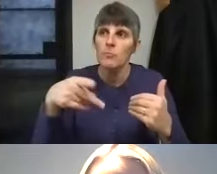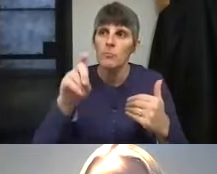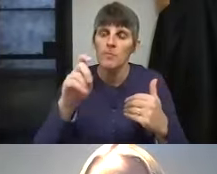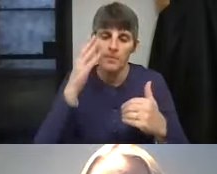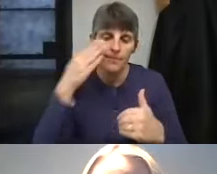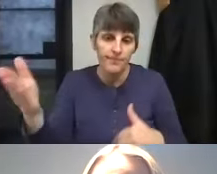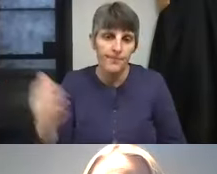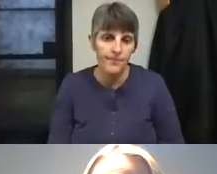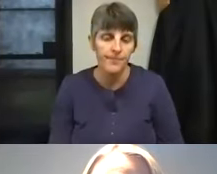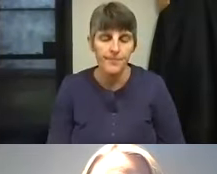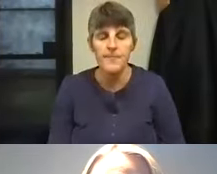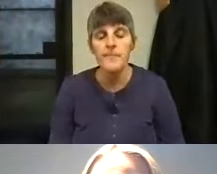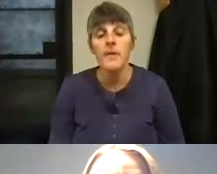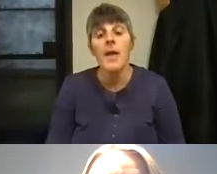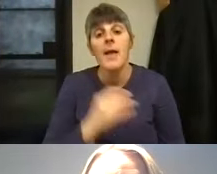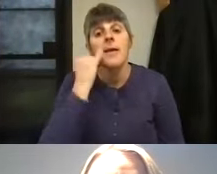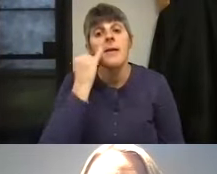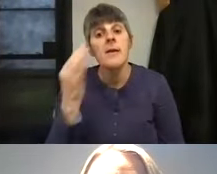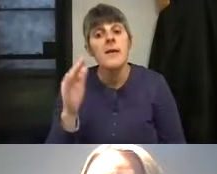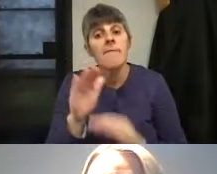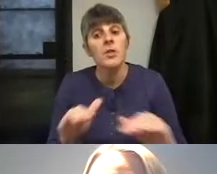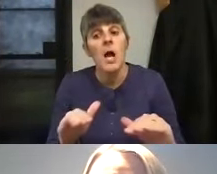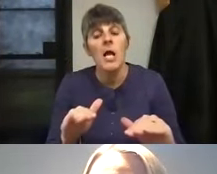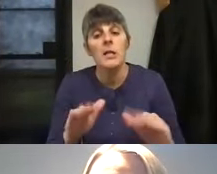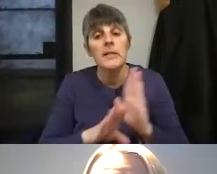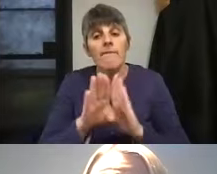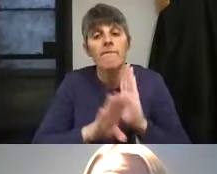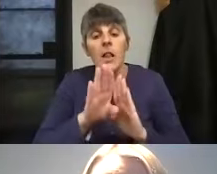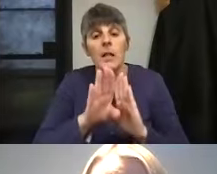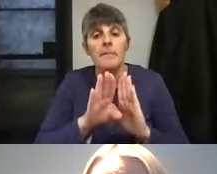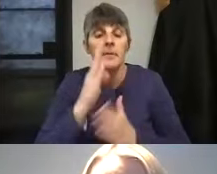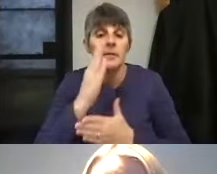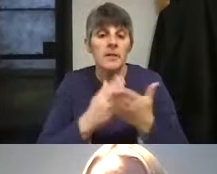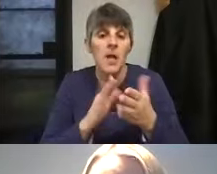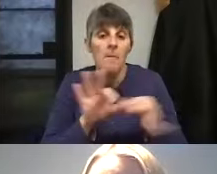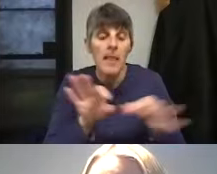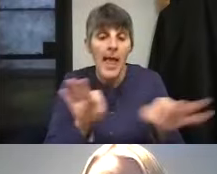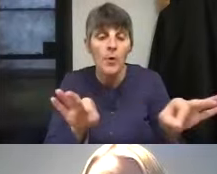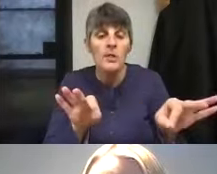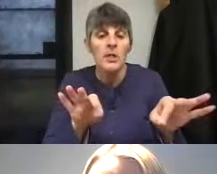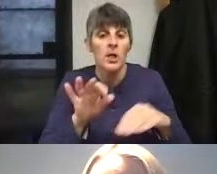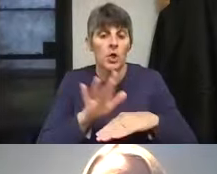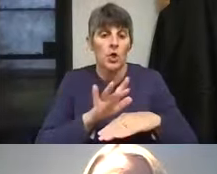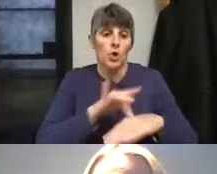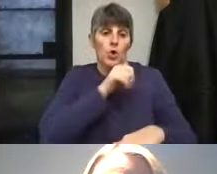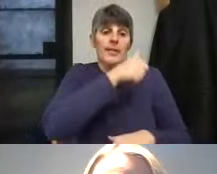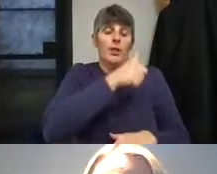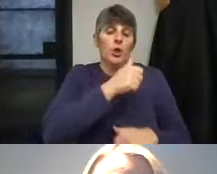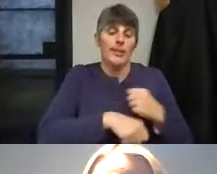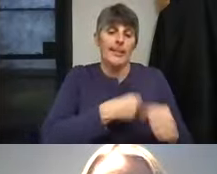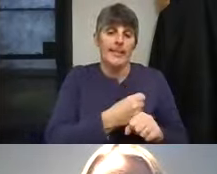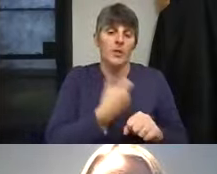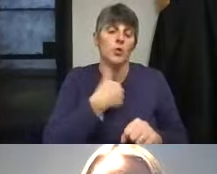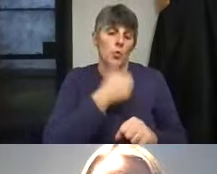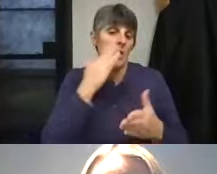that child. If a child is developing some language in earlier years, we